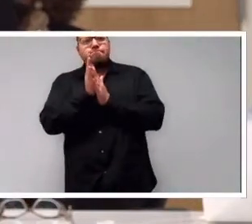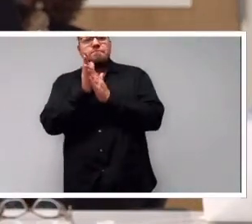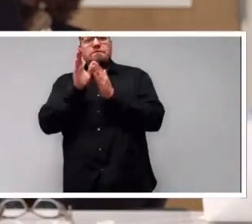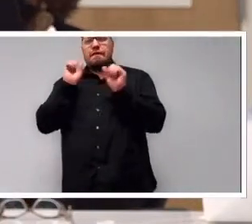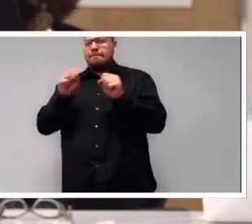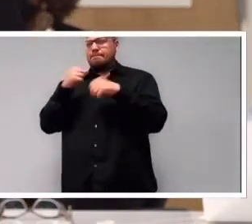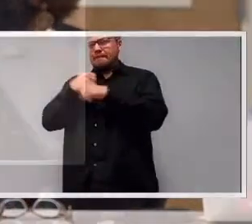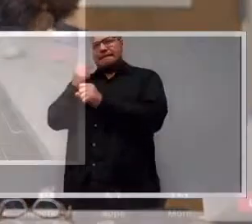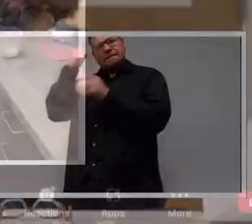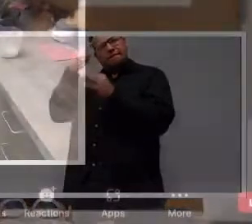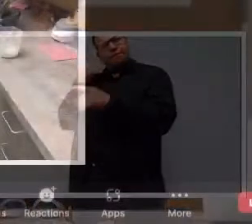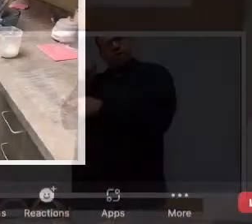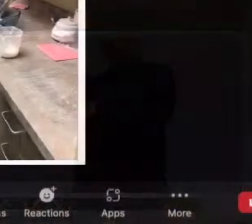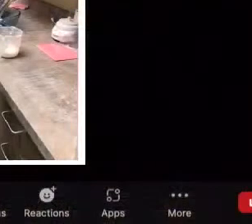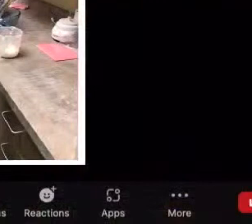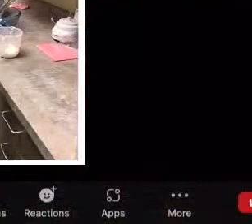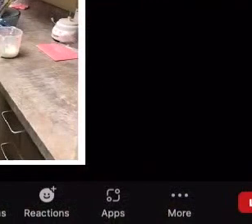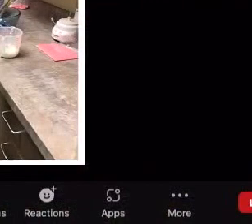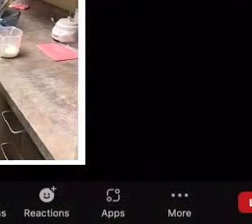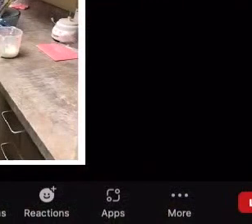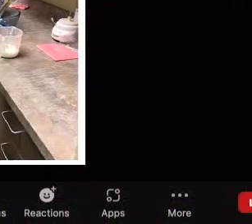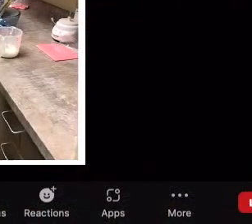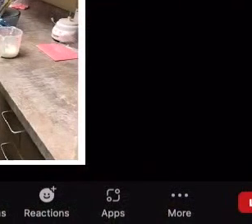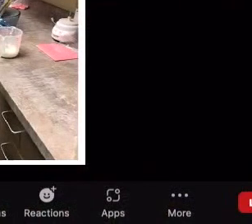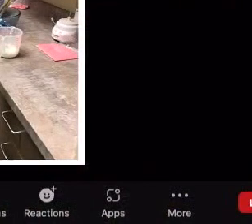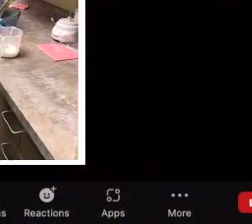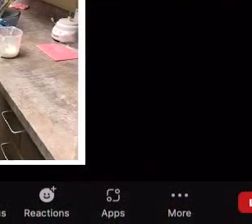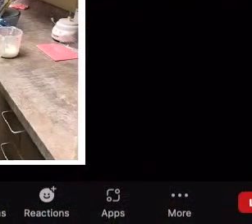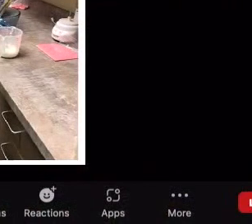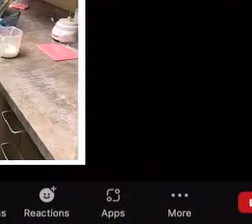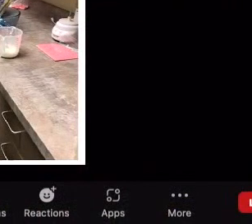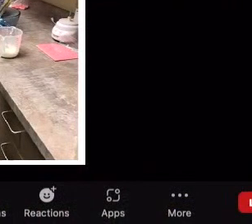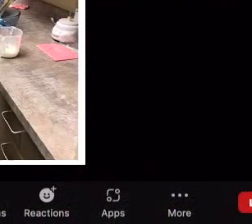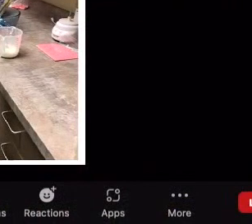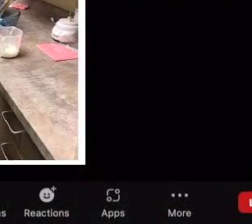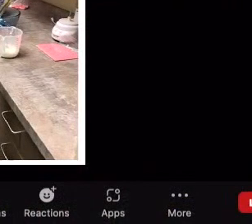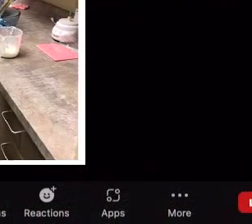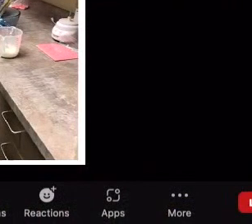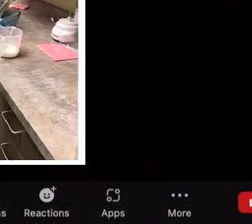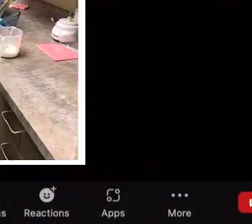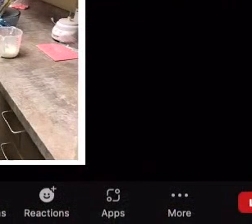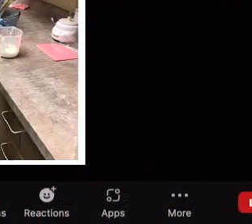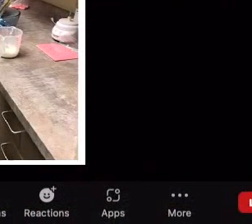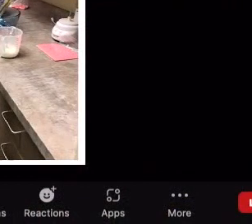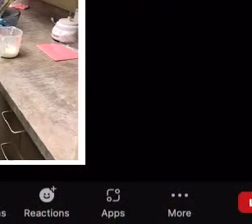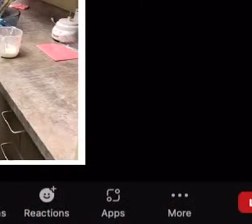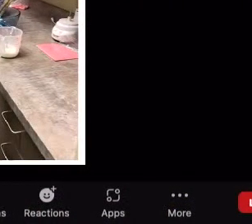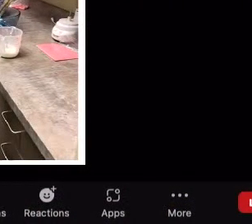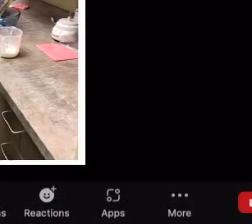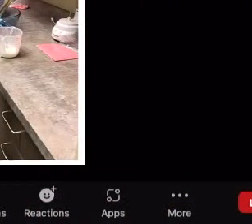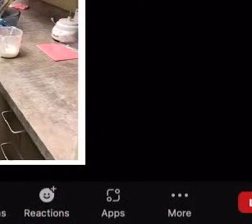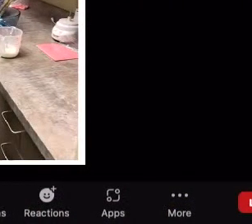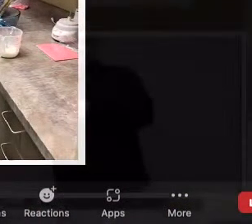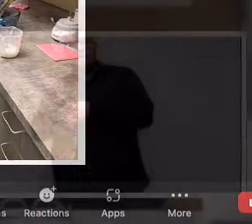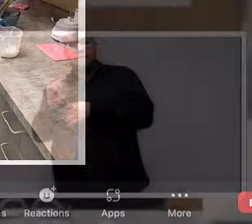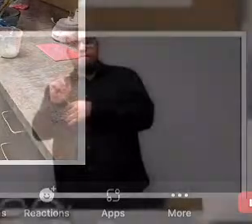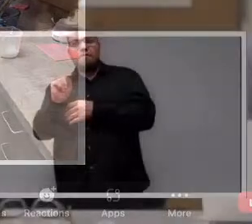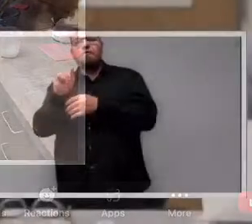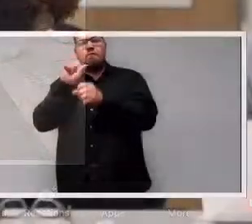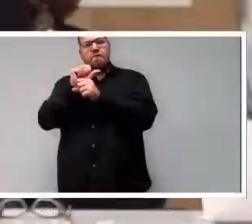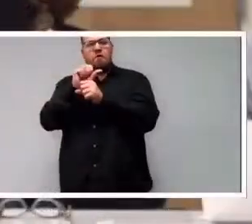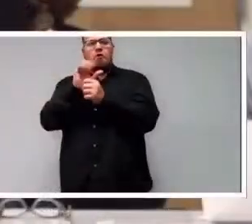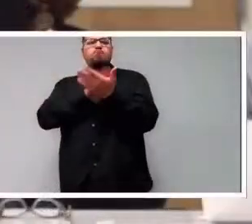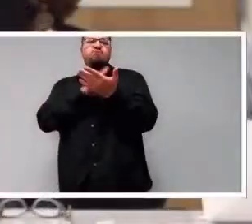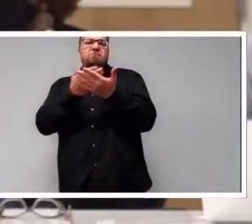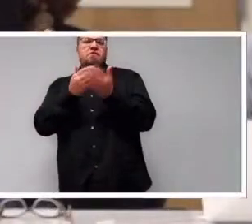decisions. And then the bottom picture is another student down at our Riverfront campus who's working on cooking skills. So